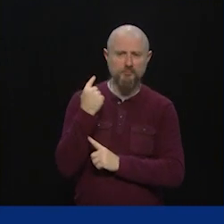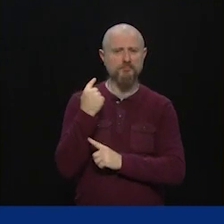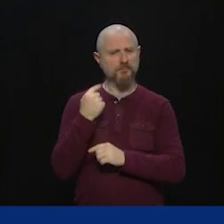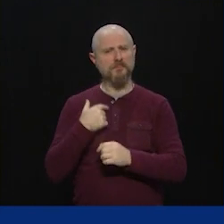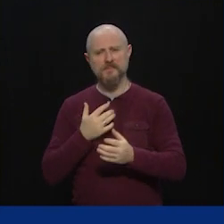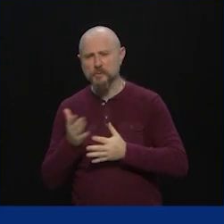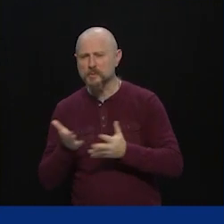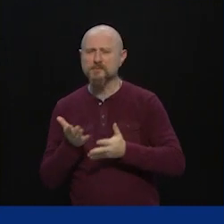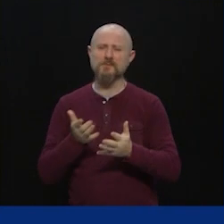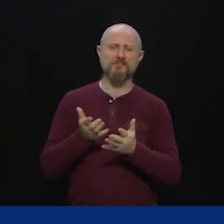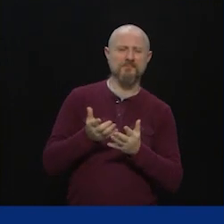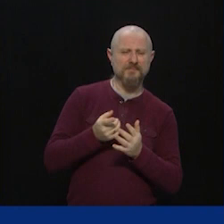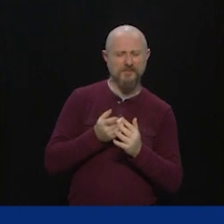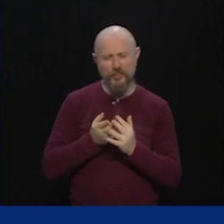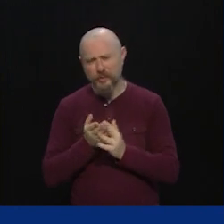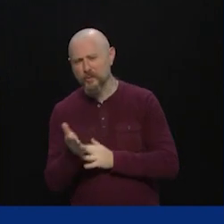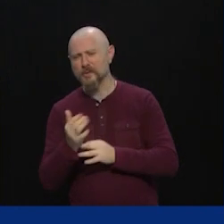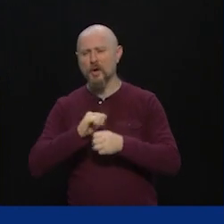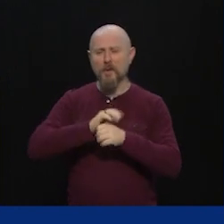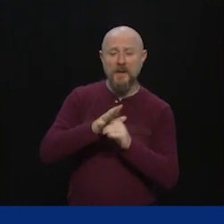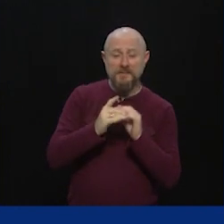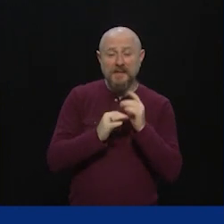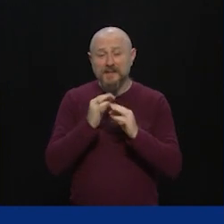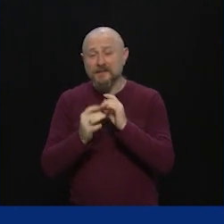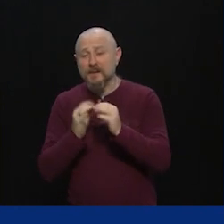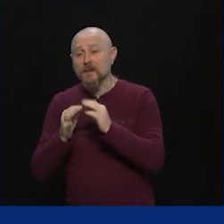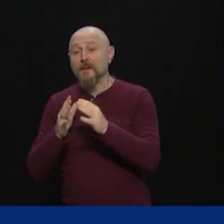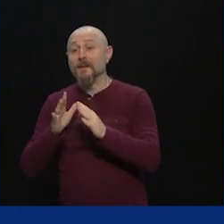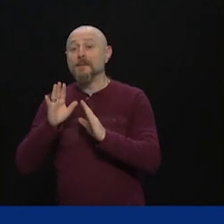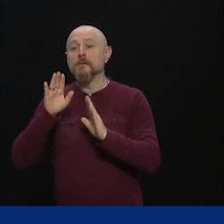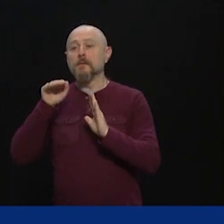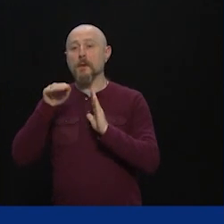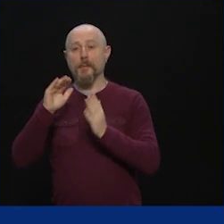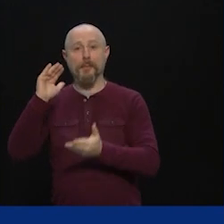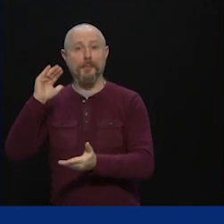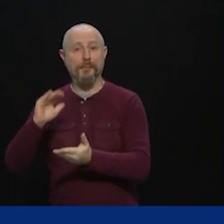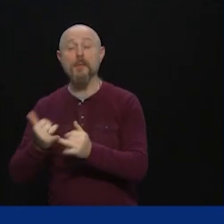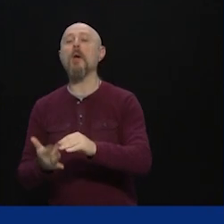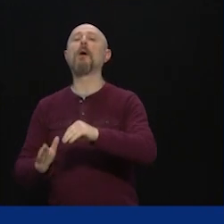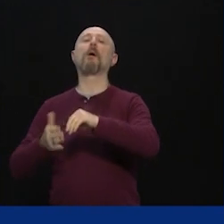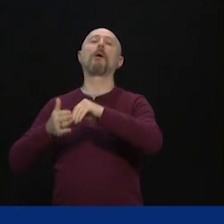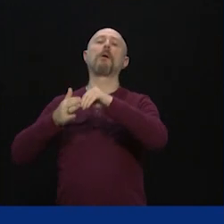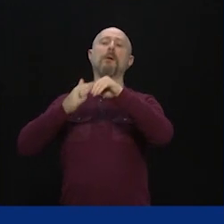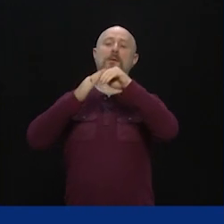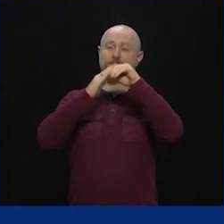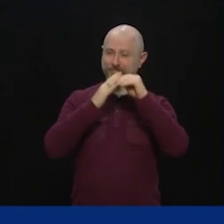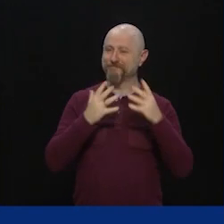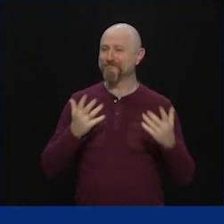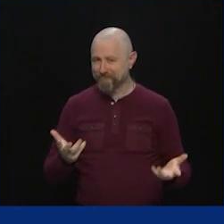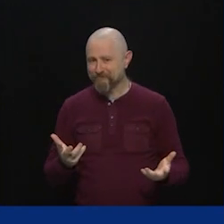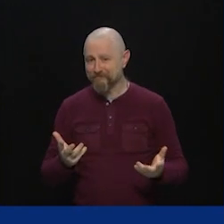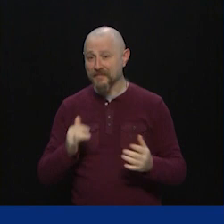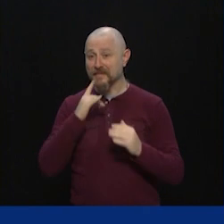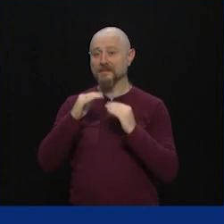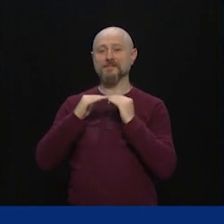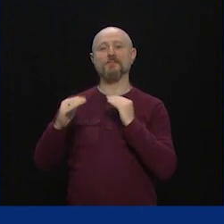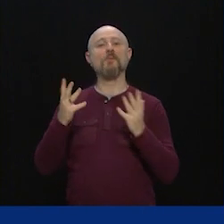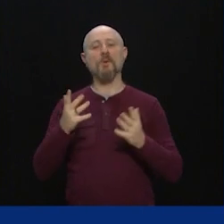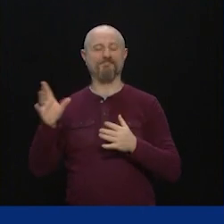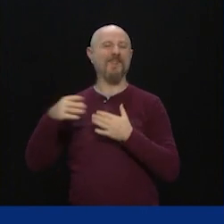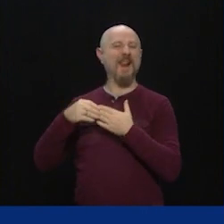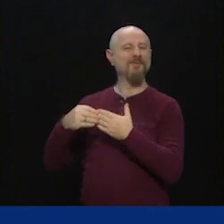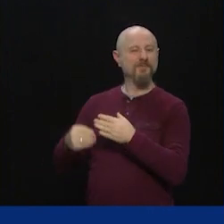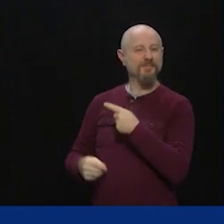pandemic, through what we thought was a decline and now this rise. But one thing that has been steady is your leadership and your willingness to